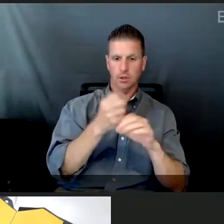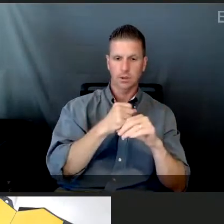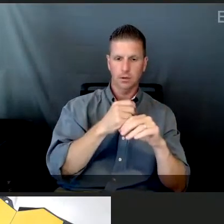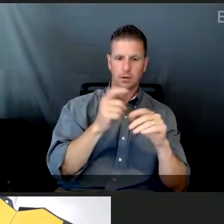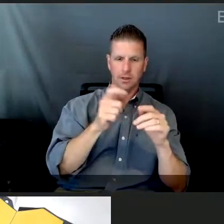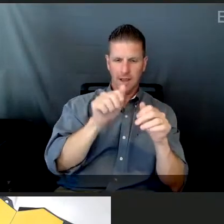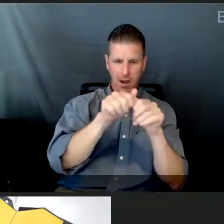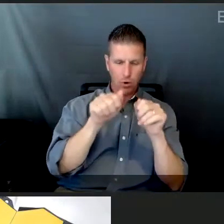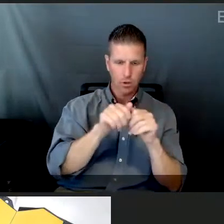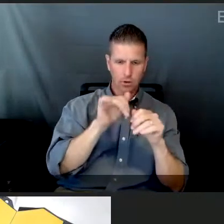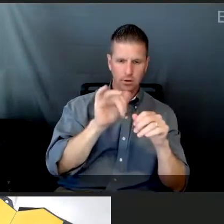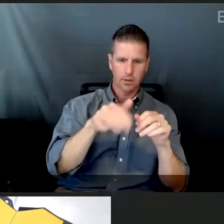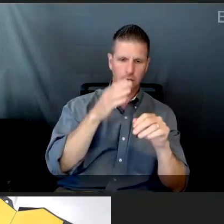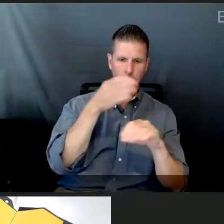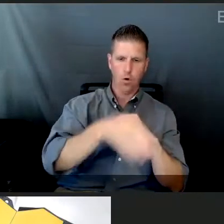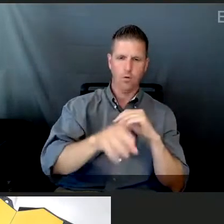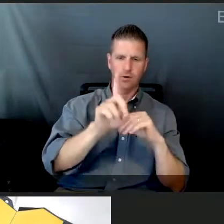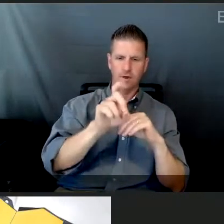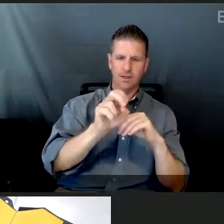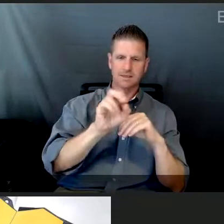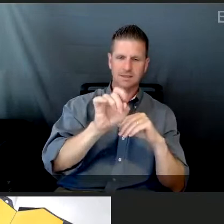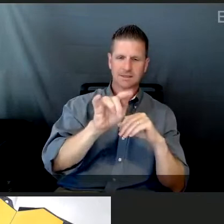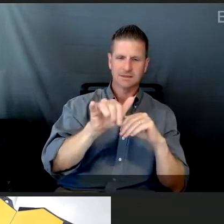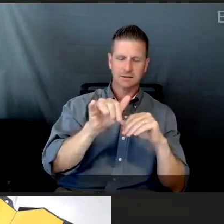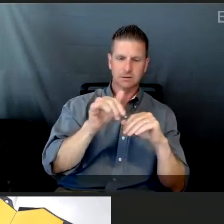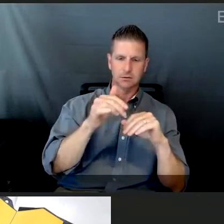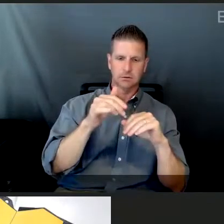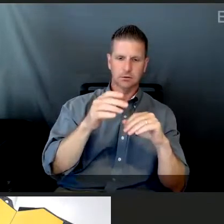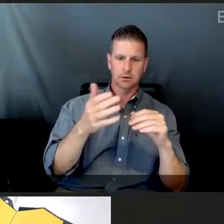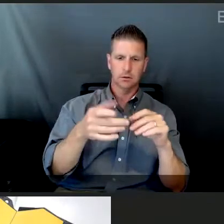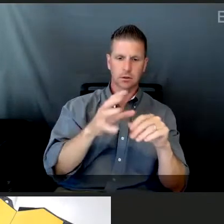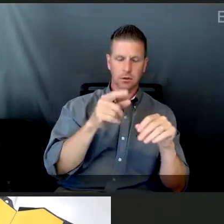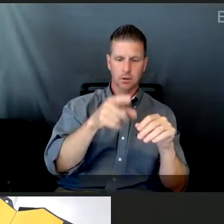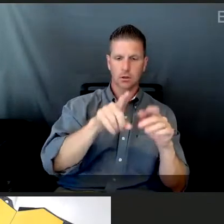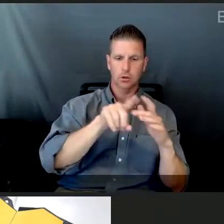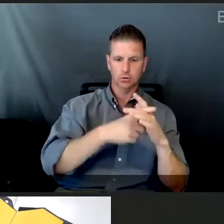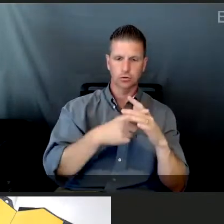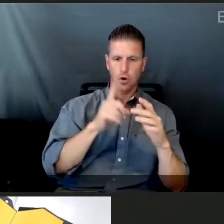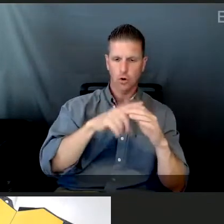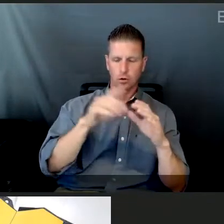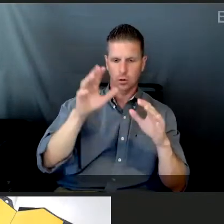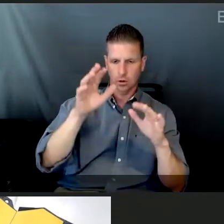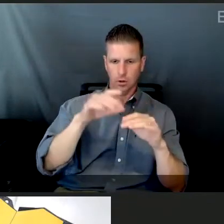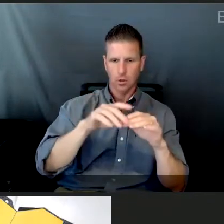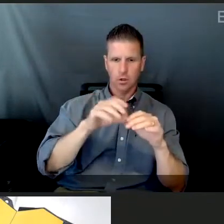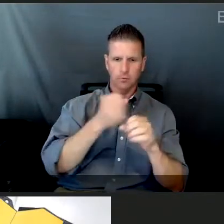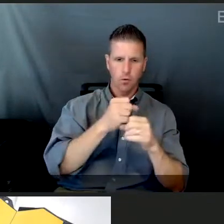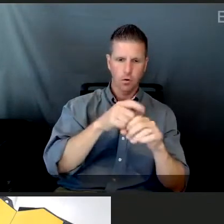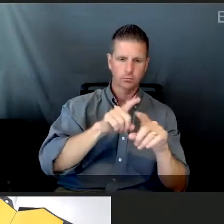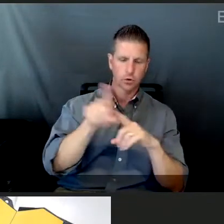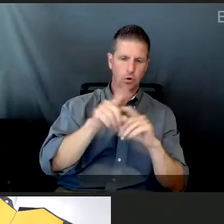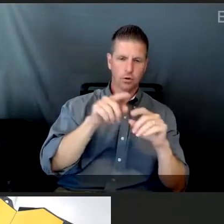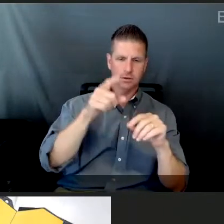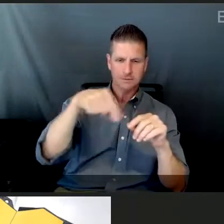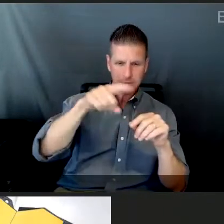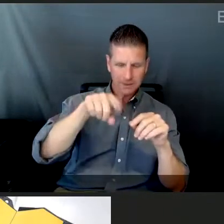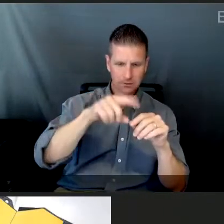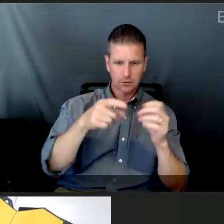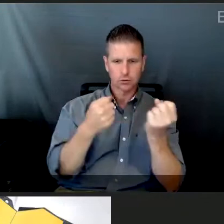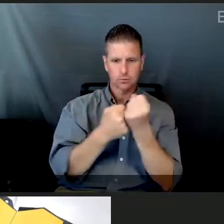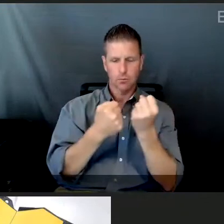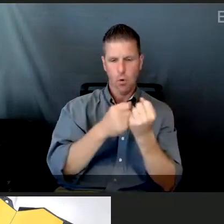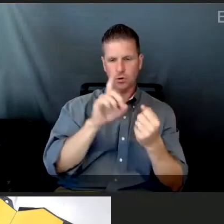that are over densities in here. And they start to collapse to form stars. They're spinning and it supports a disk. And